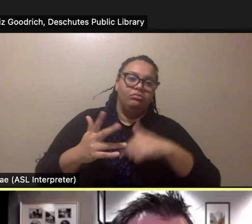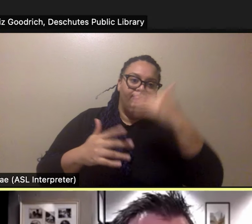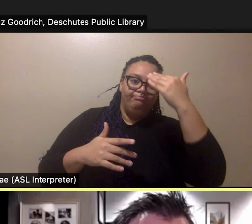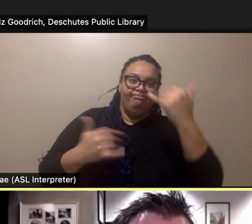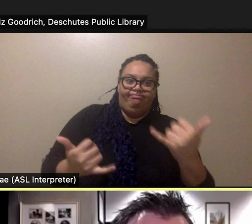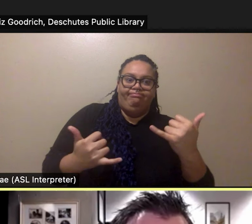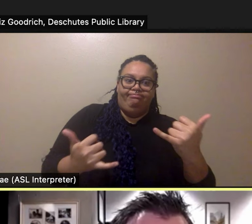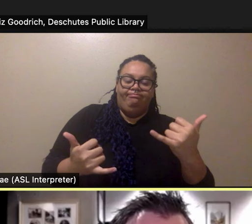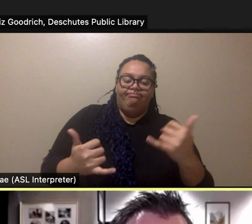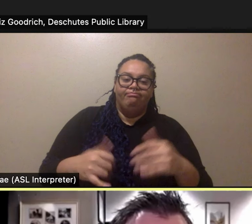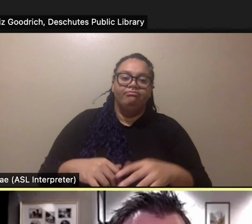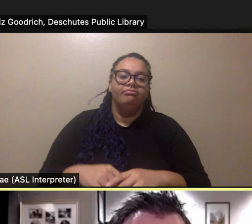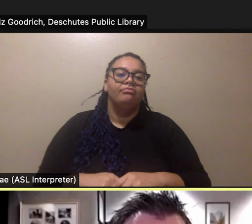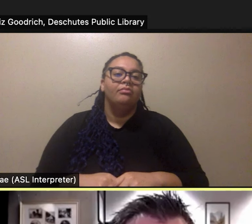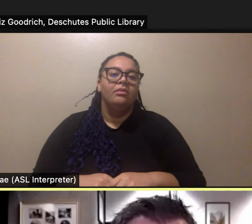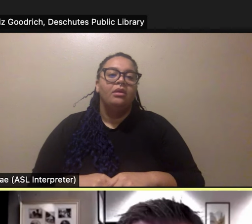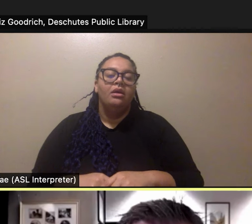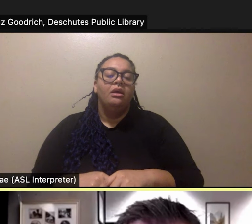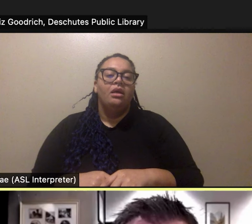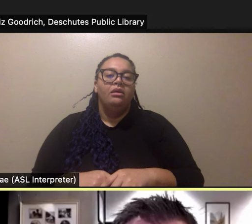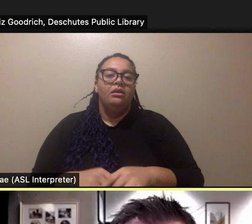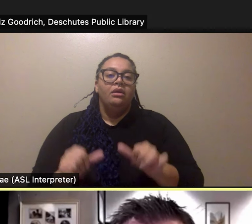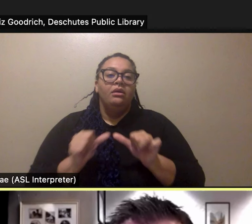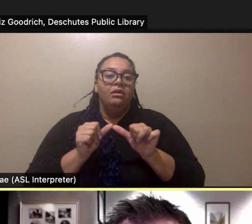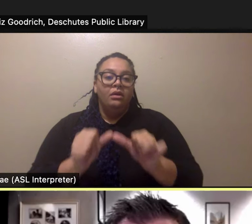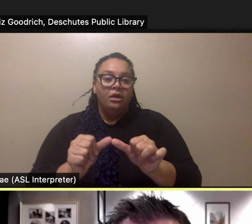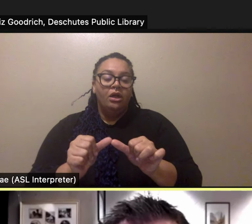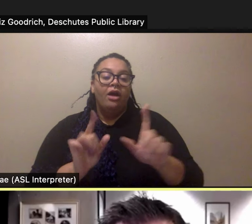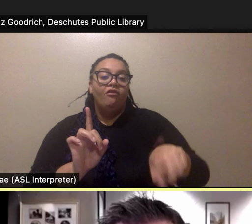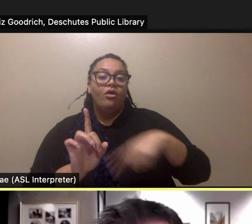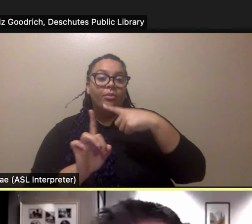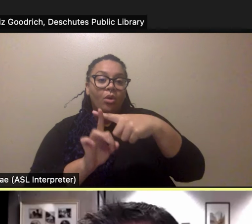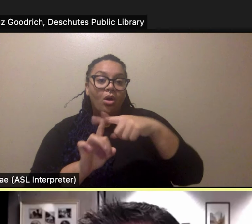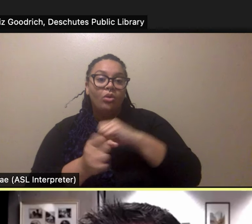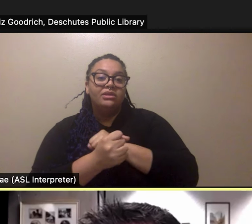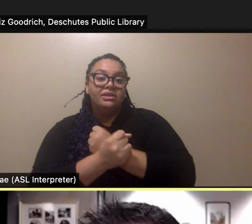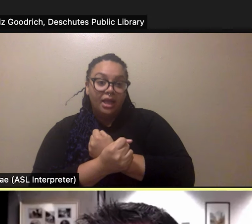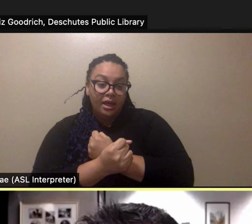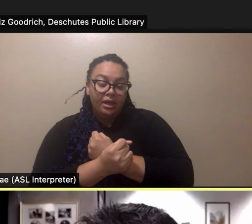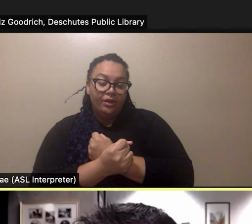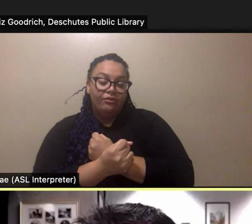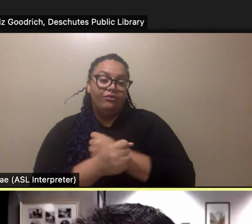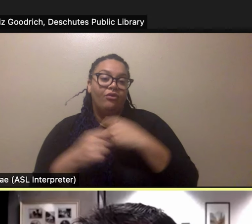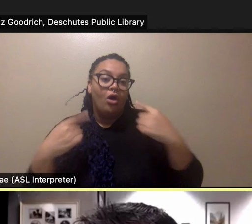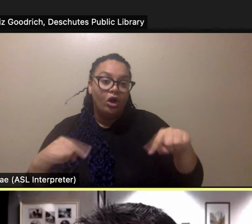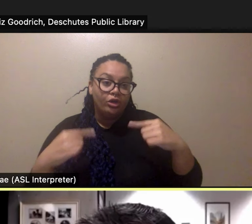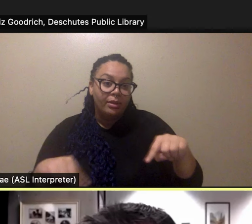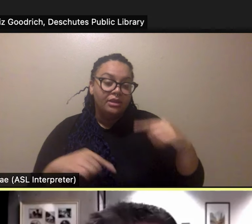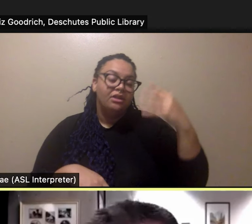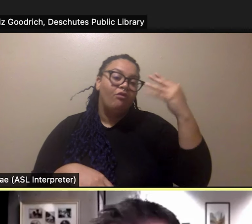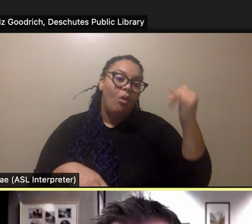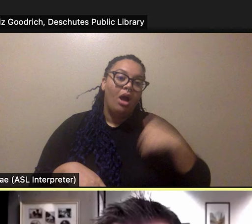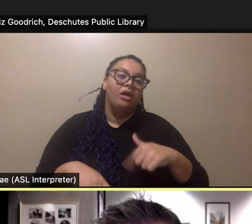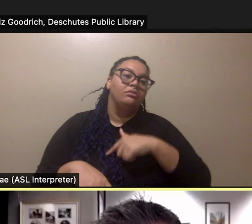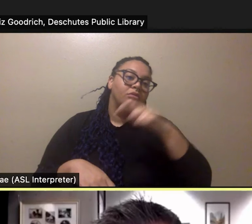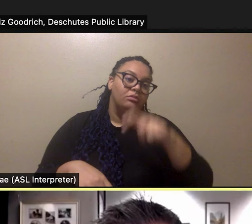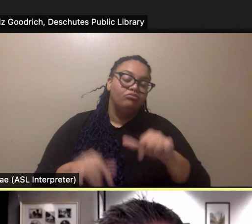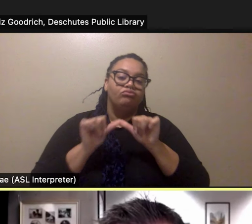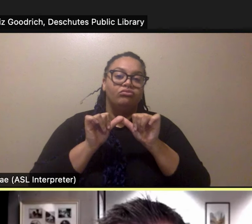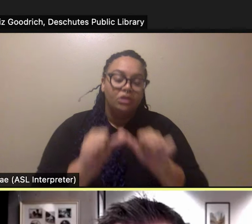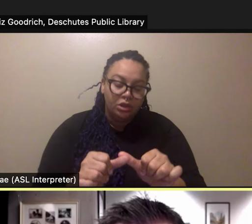a continuation of the old pro-slavery arguments that continued after slavery, of why the races were different and needed to be